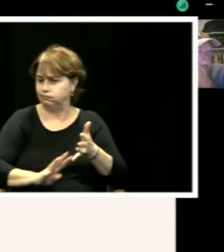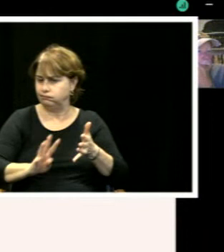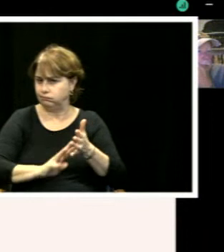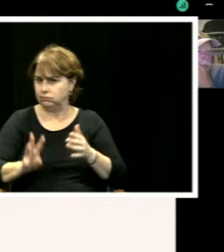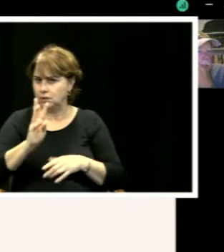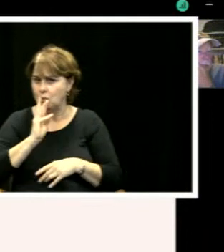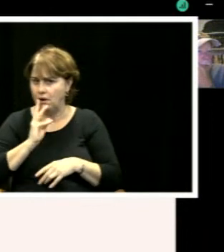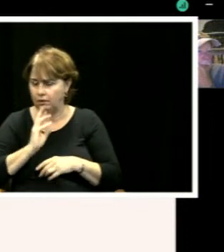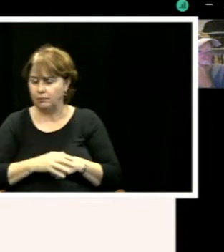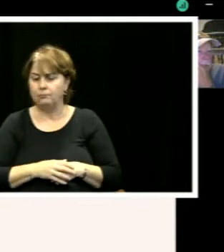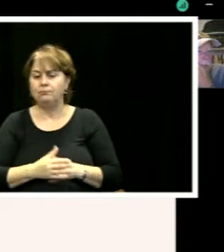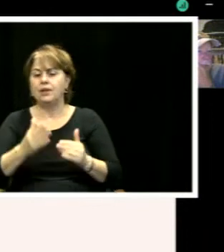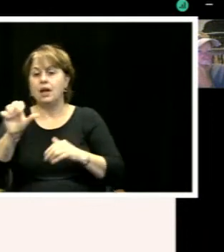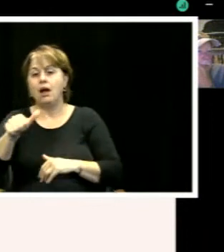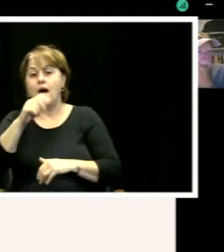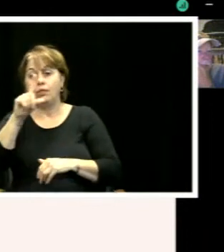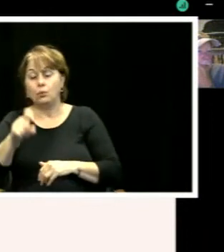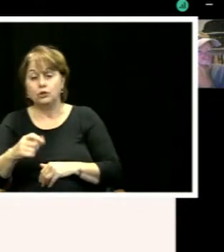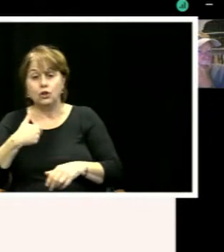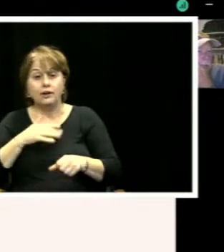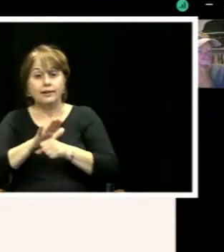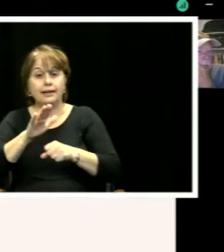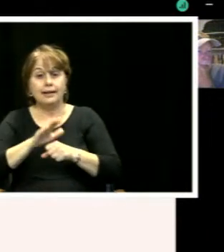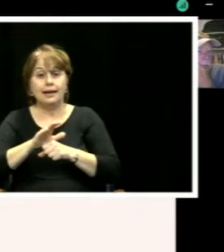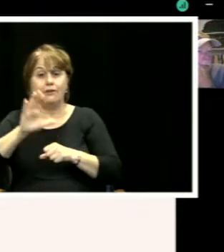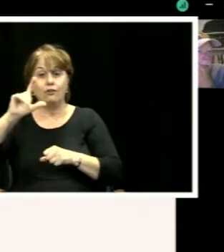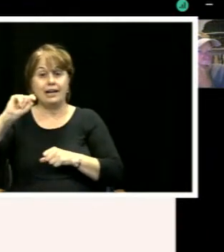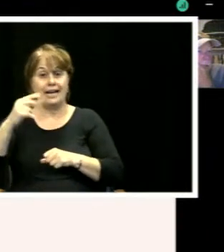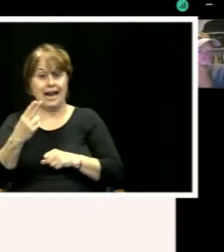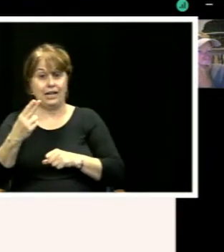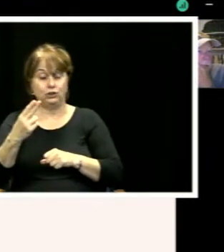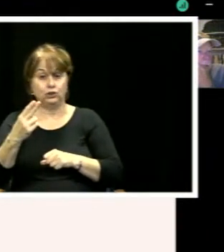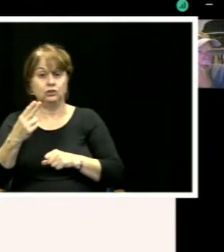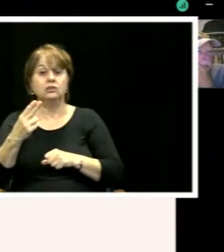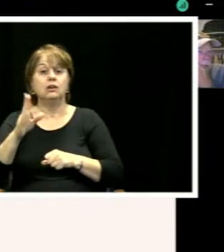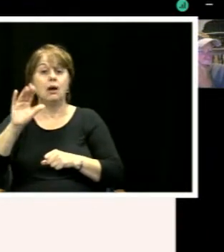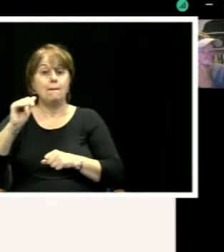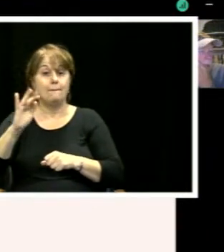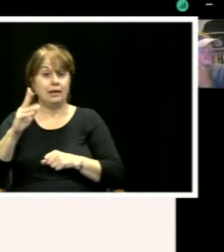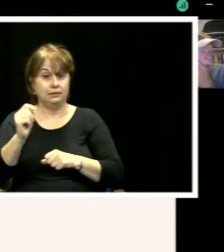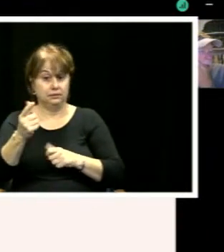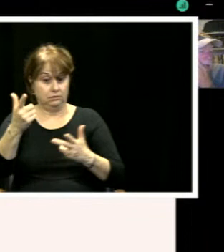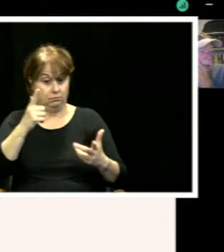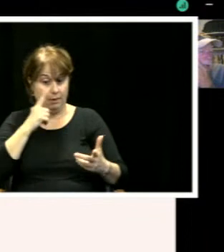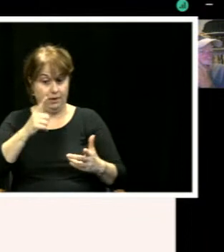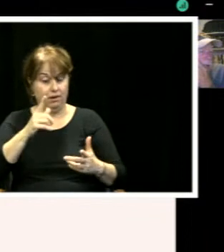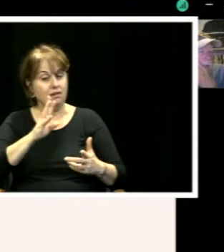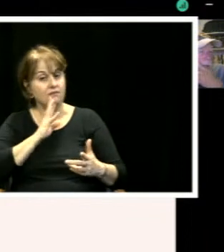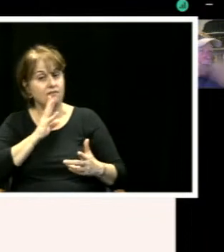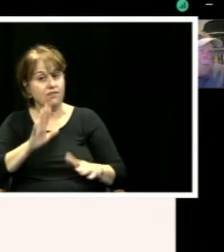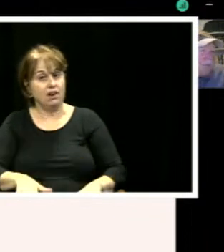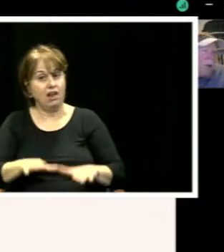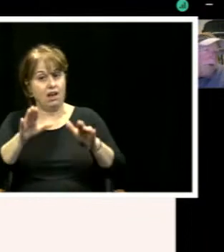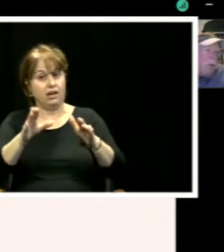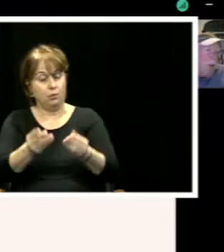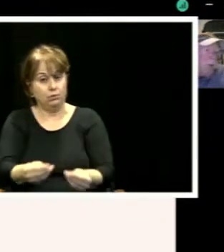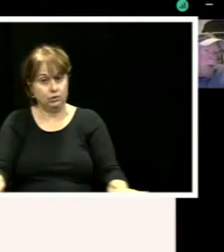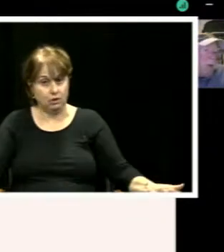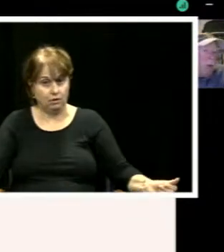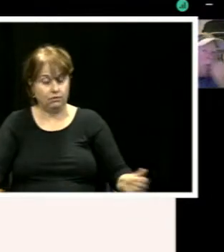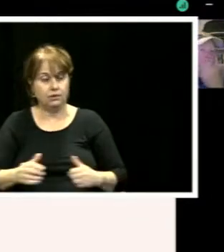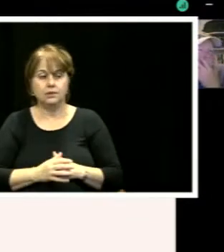we receive is, are there enough catch basins? If I had more catch basins, then I could take the flooding away. But it's not the